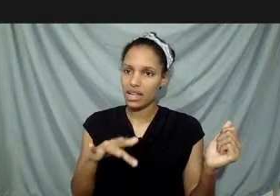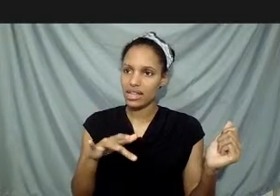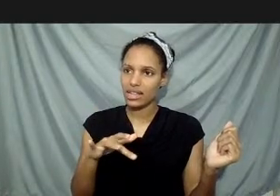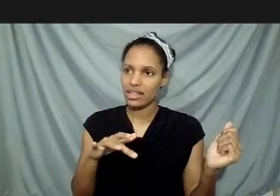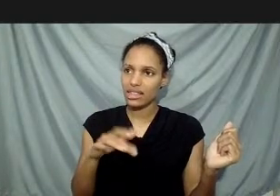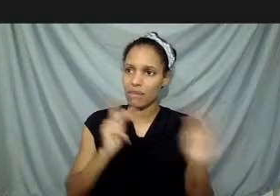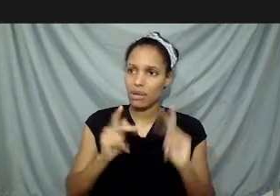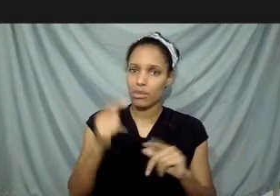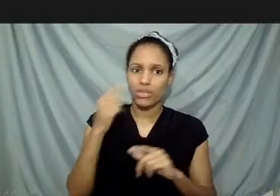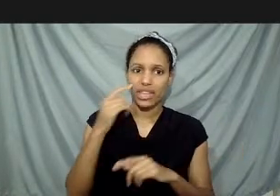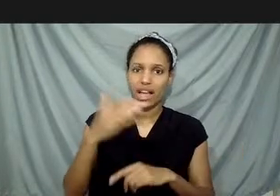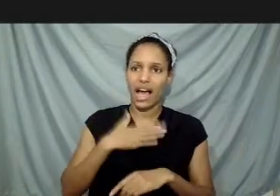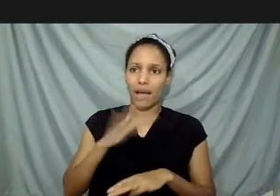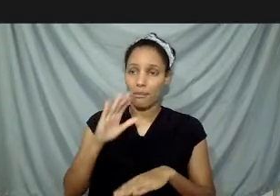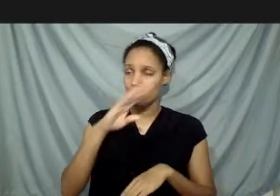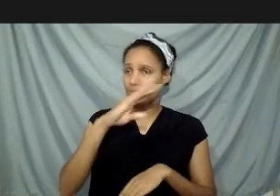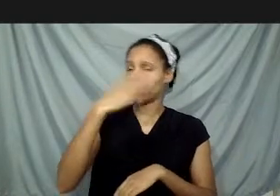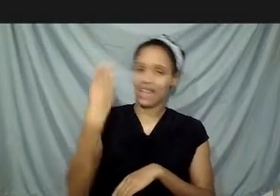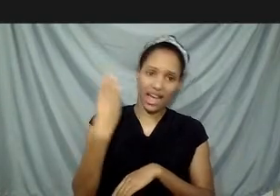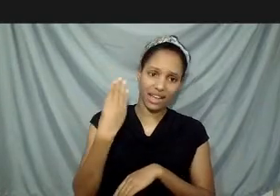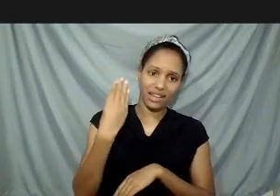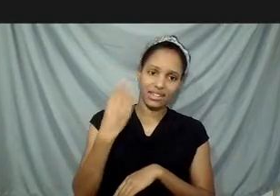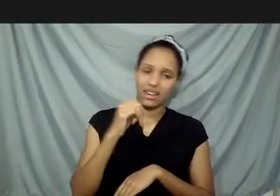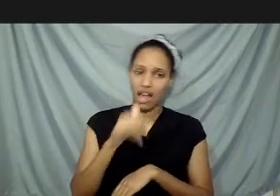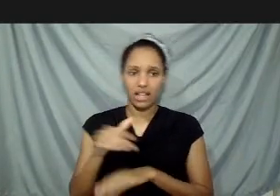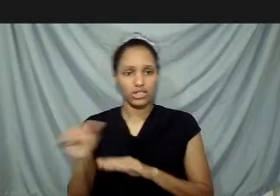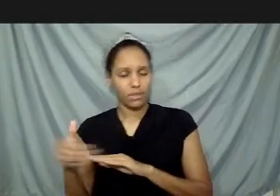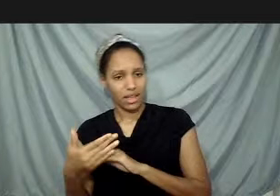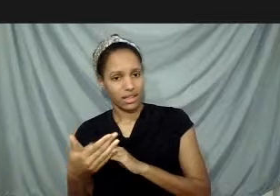American. How fortunate I am to step